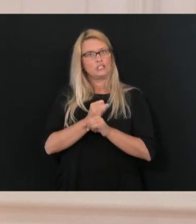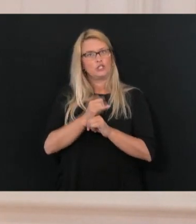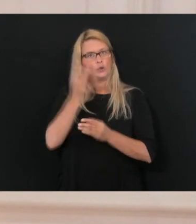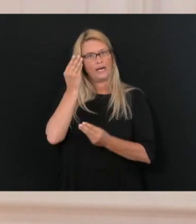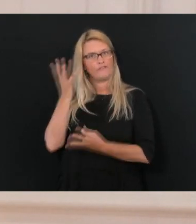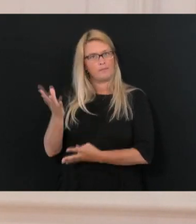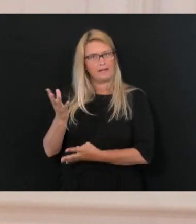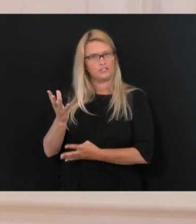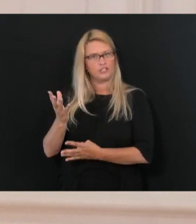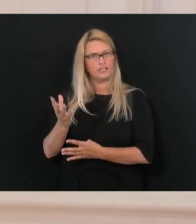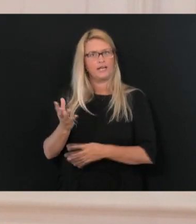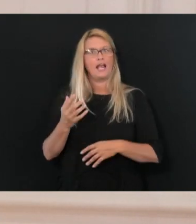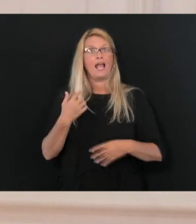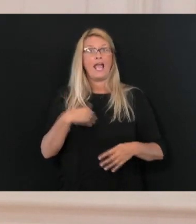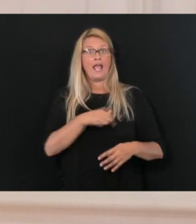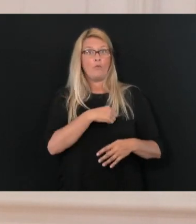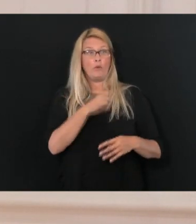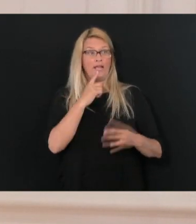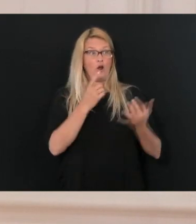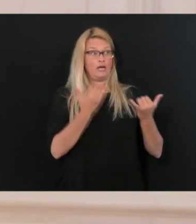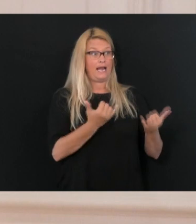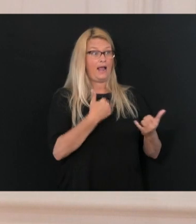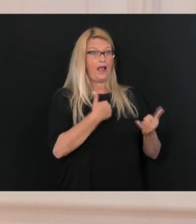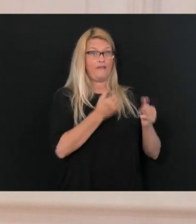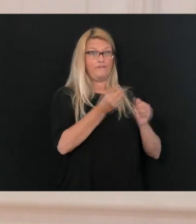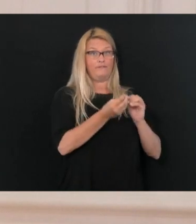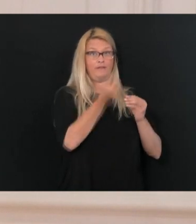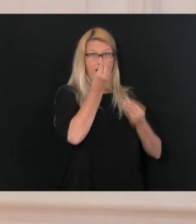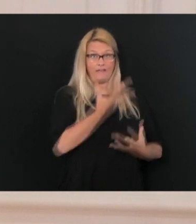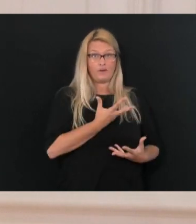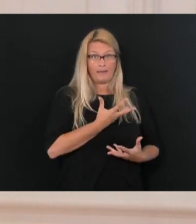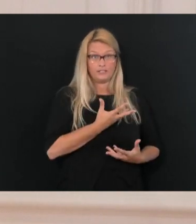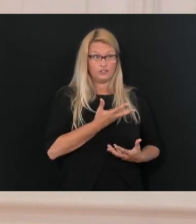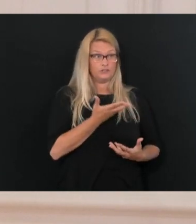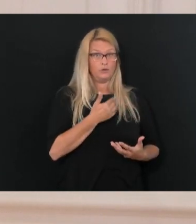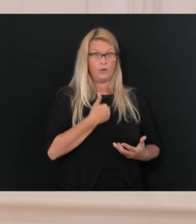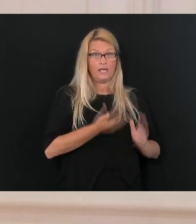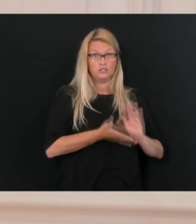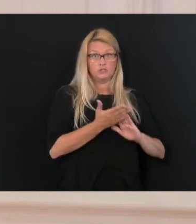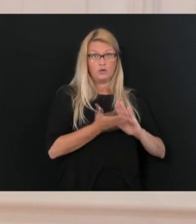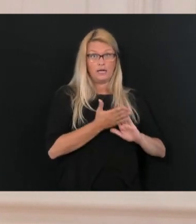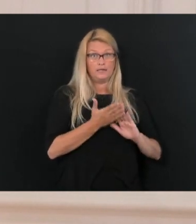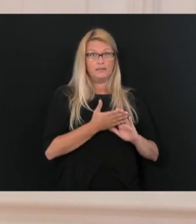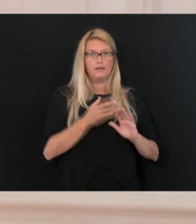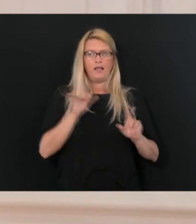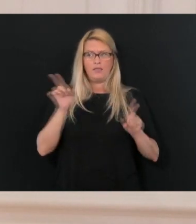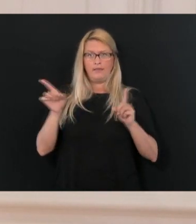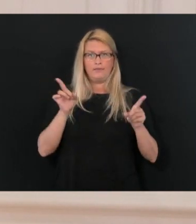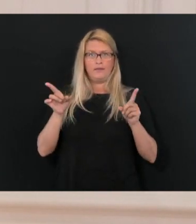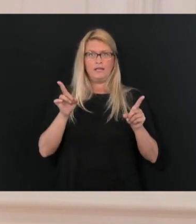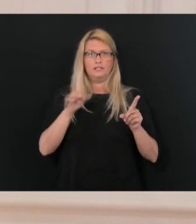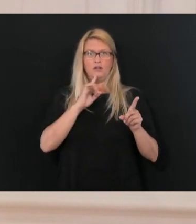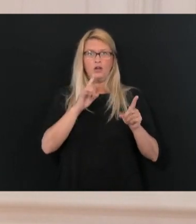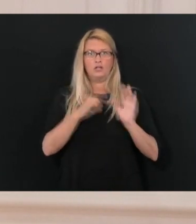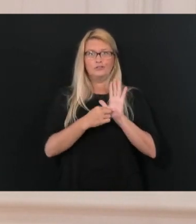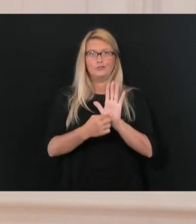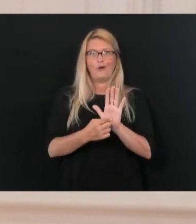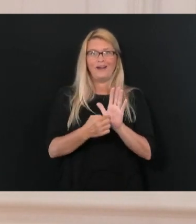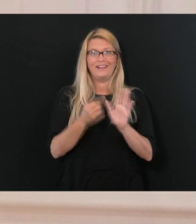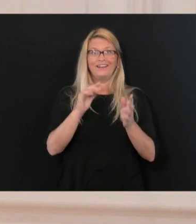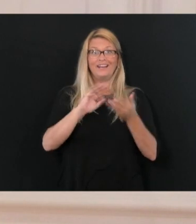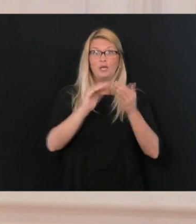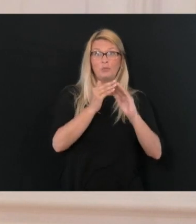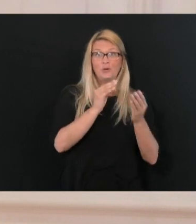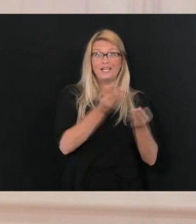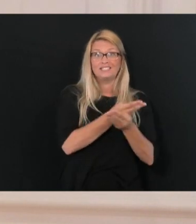you look at the data that we are generating, that's the one issue about the community spread, which we're really